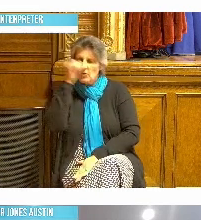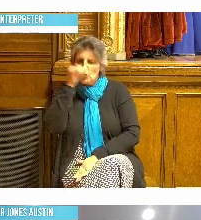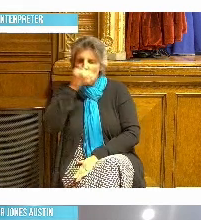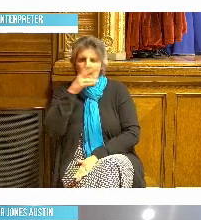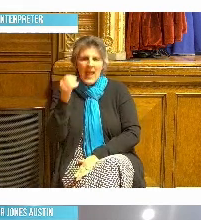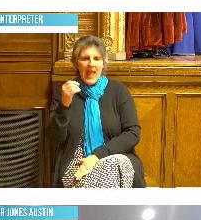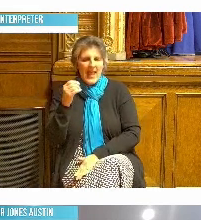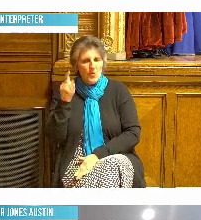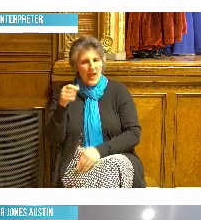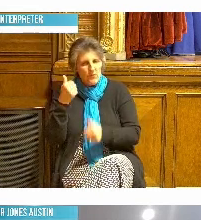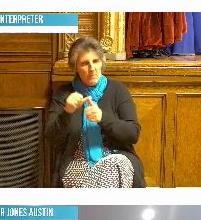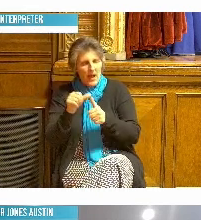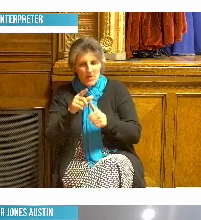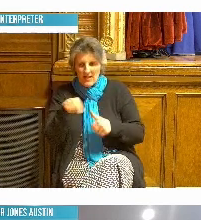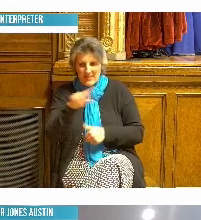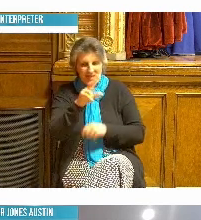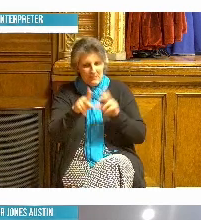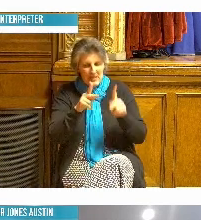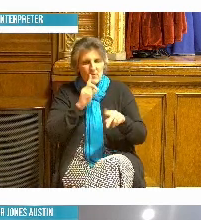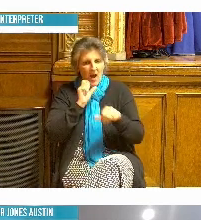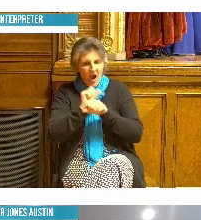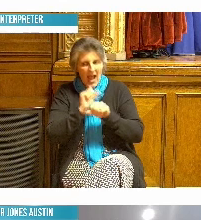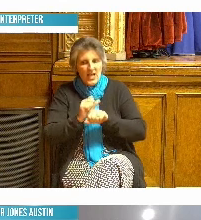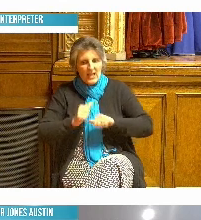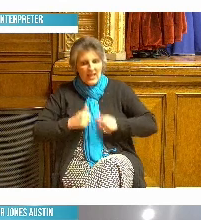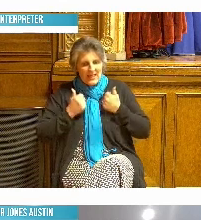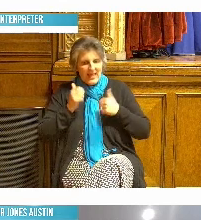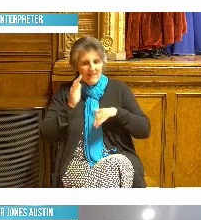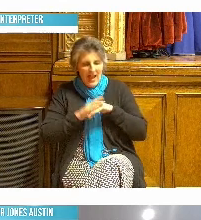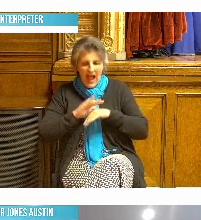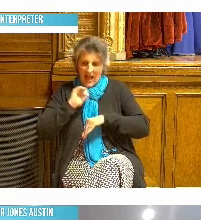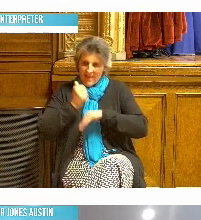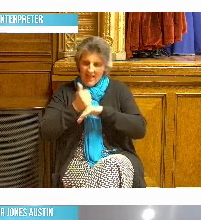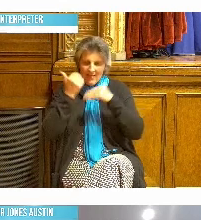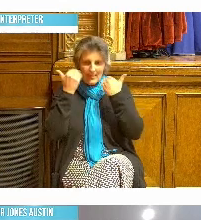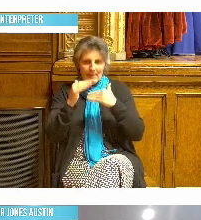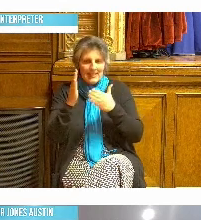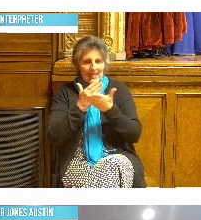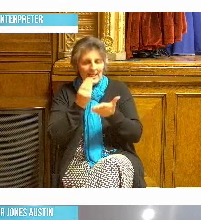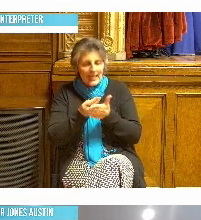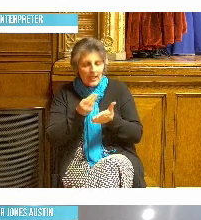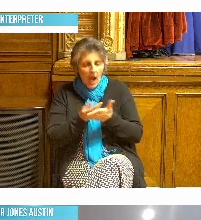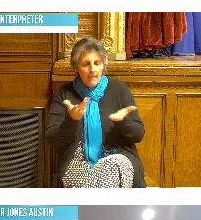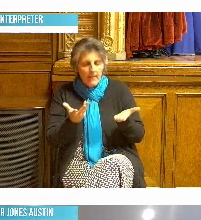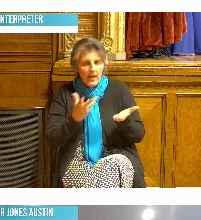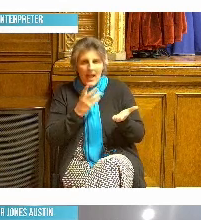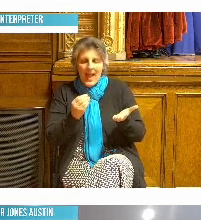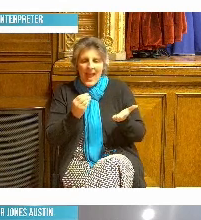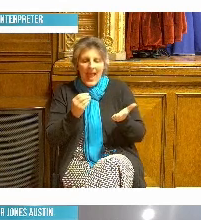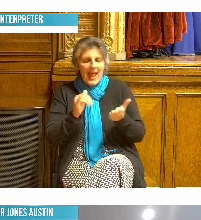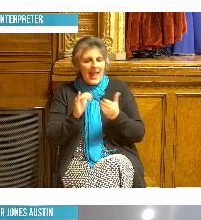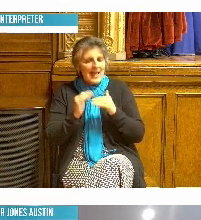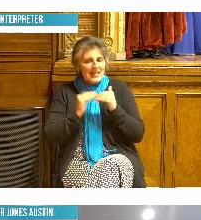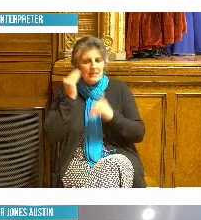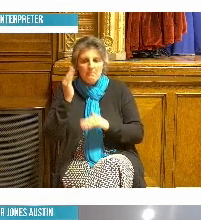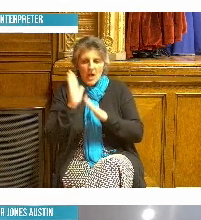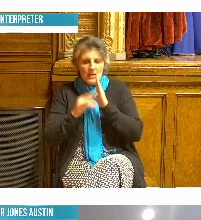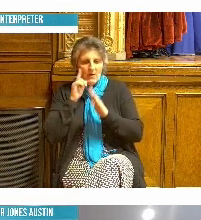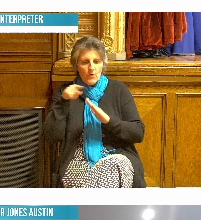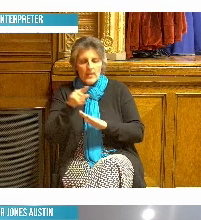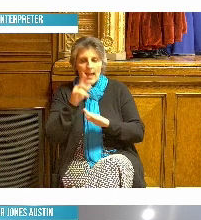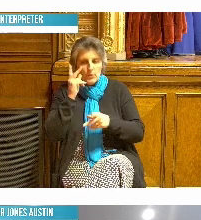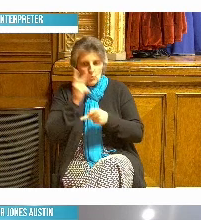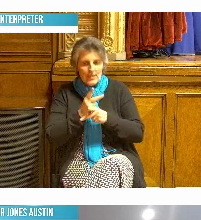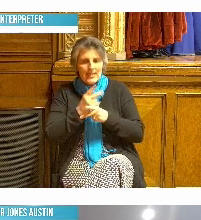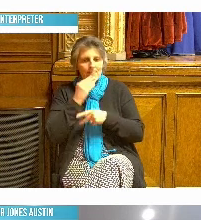And you got to remember, these people are actually living on fixed income. And it is much cheaper for them to keep